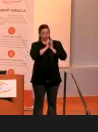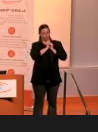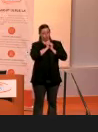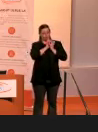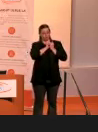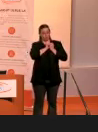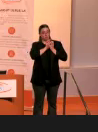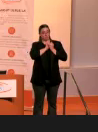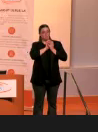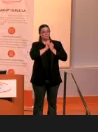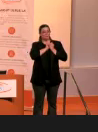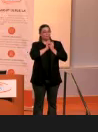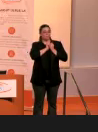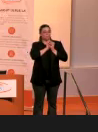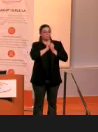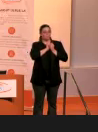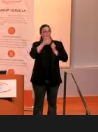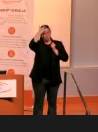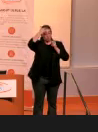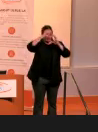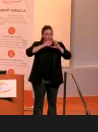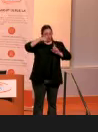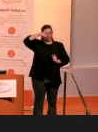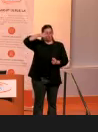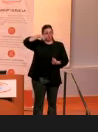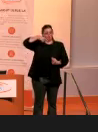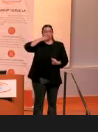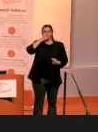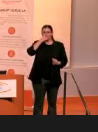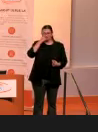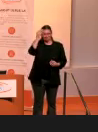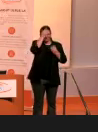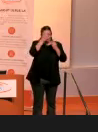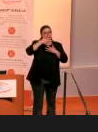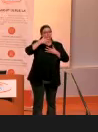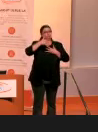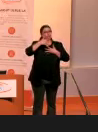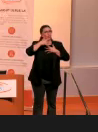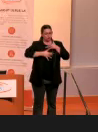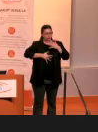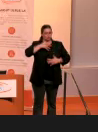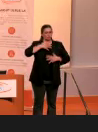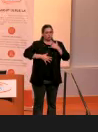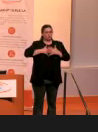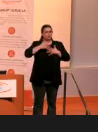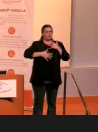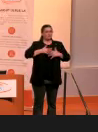like, think of your circulation as like a garden hose. So we call it Raynaud's, where you have